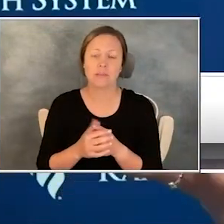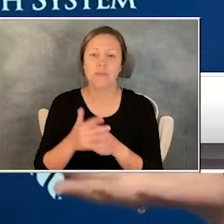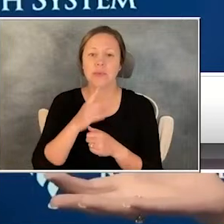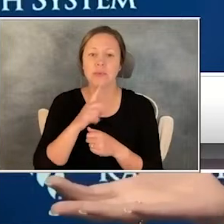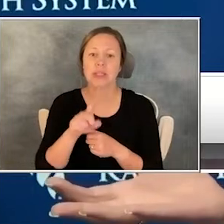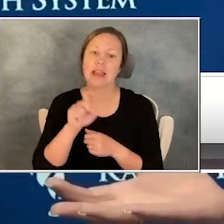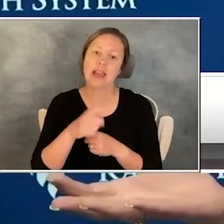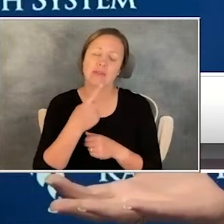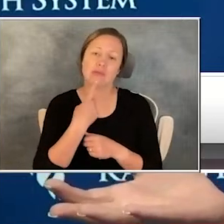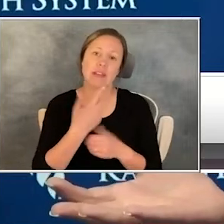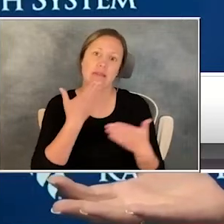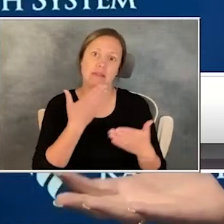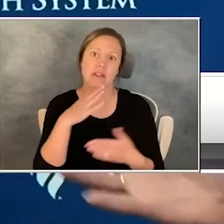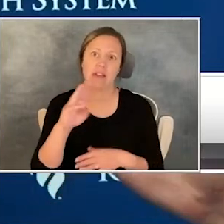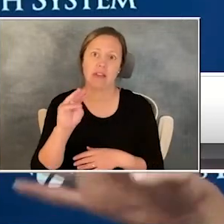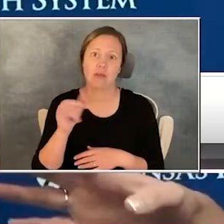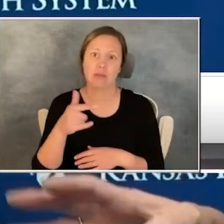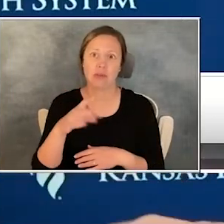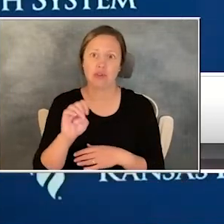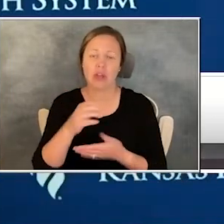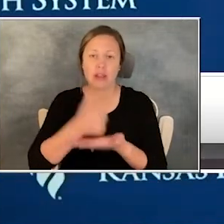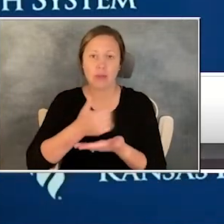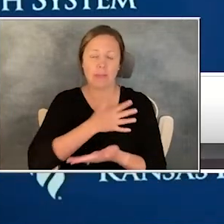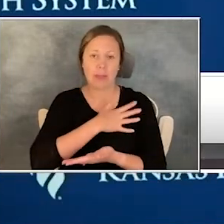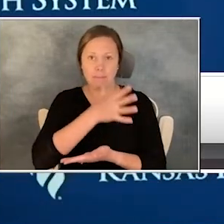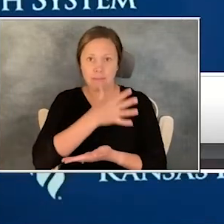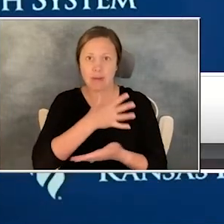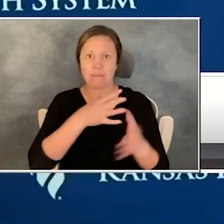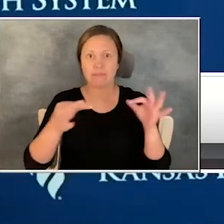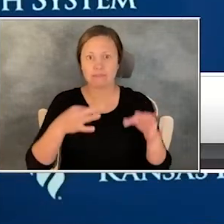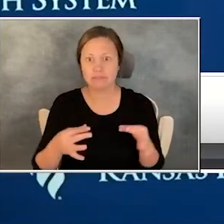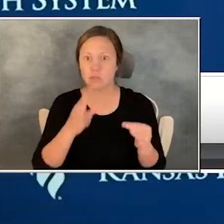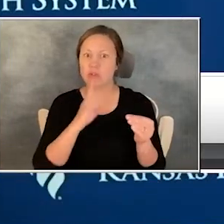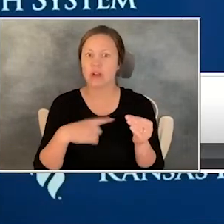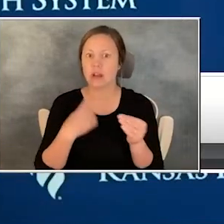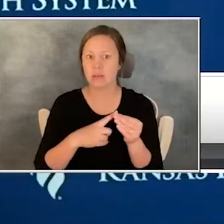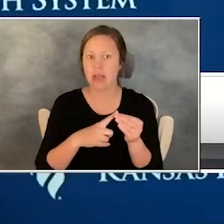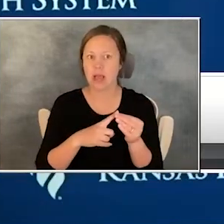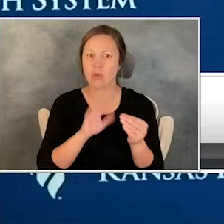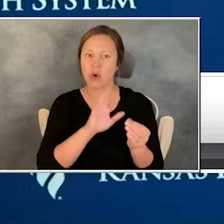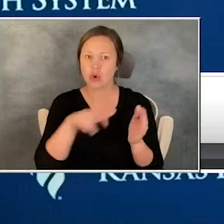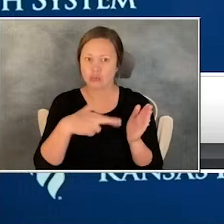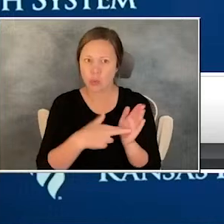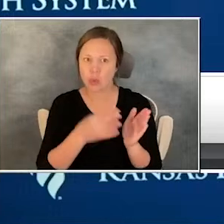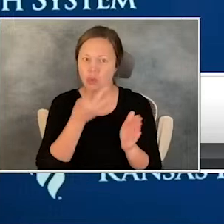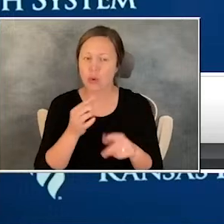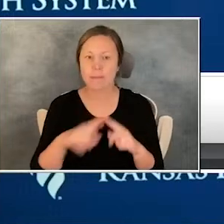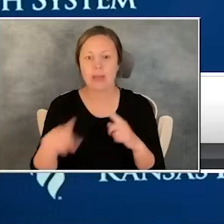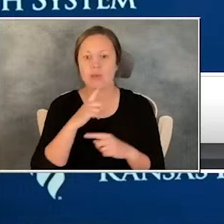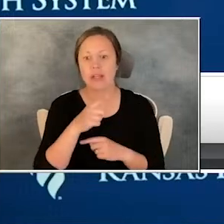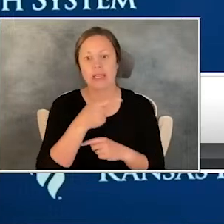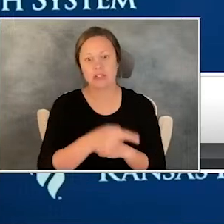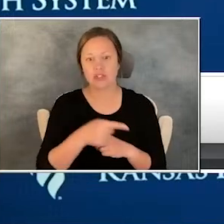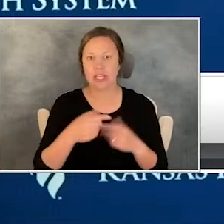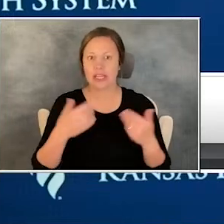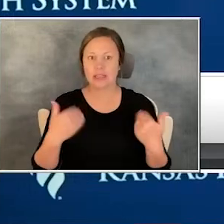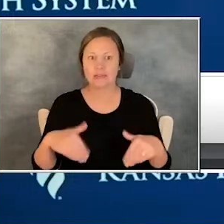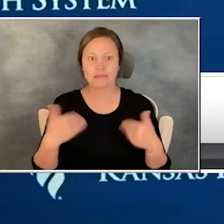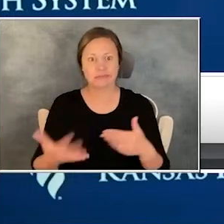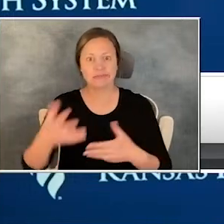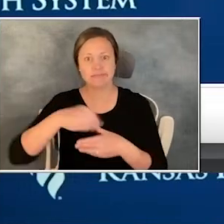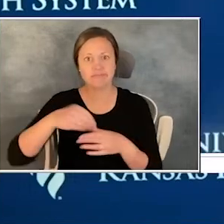for guiding my mom through this, and we'll get to, I'm sure, Michelle's roles in a bit, but you played a huge role in making my mom feel